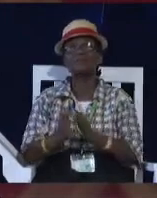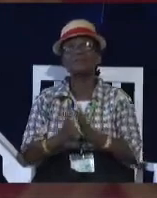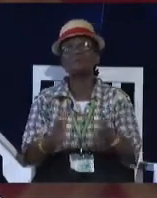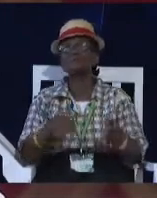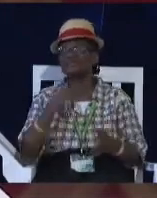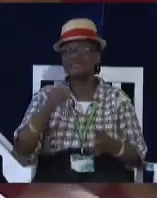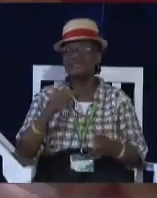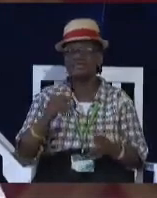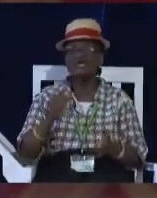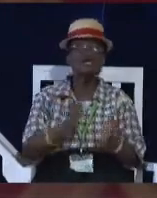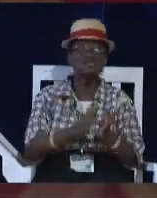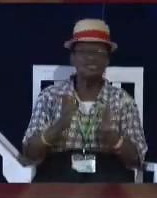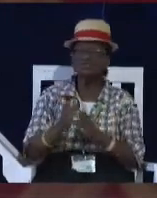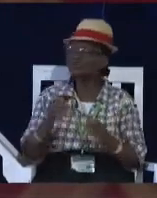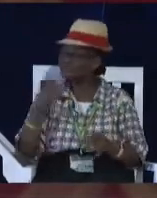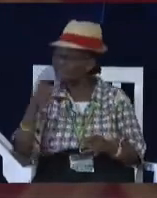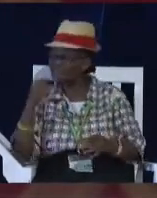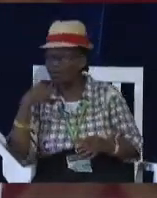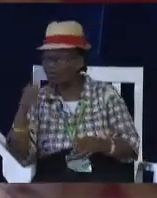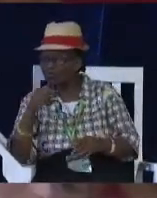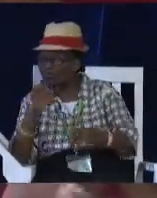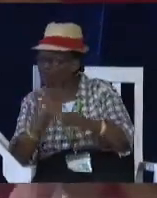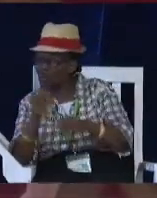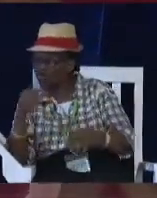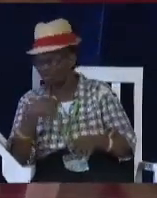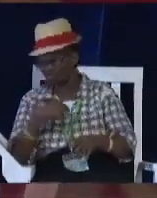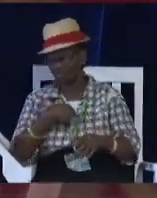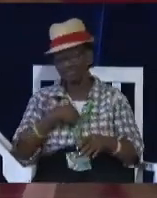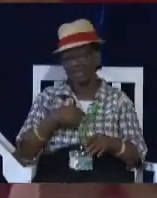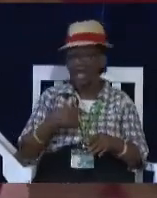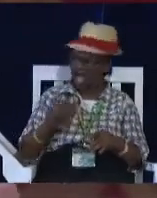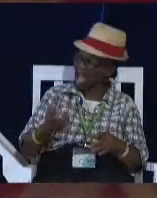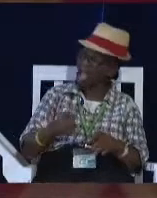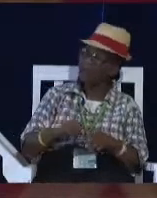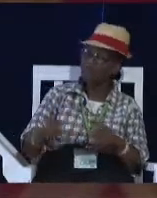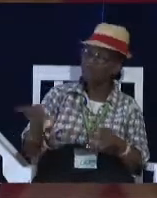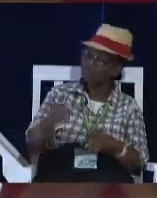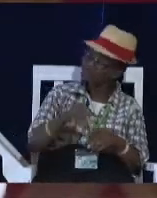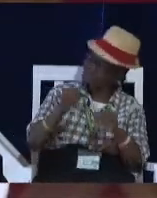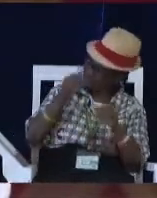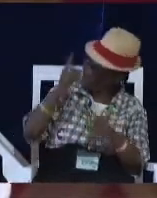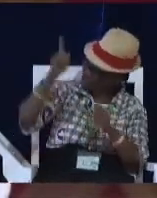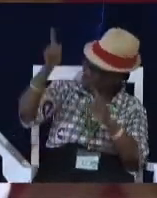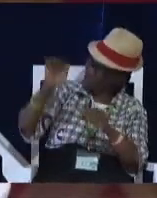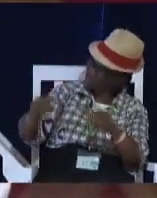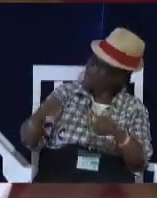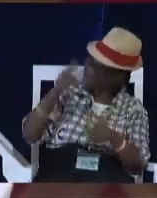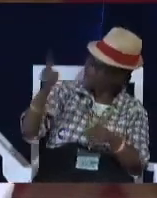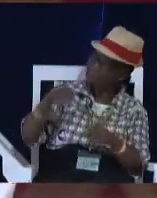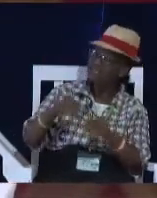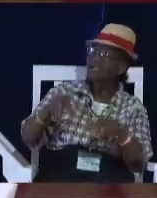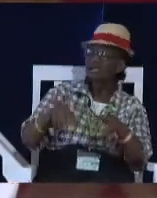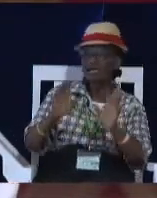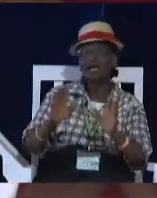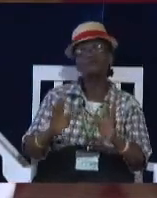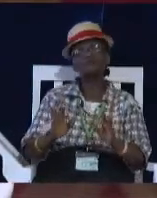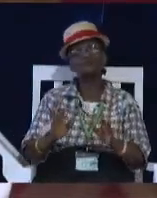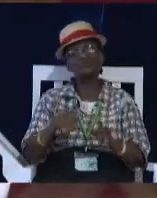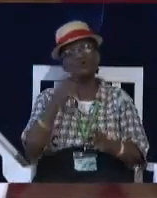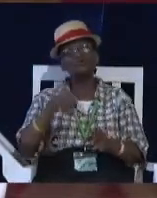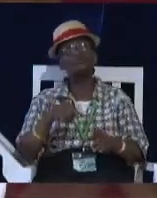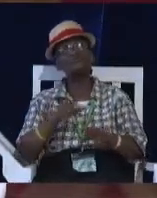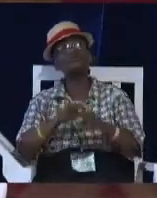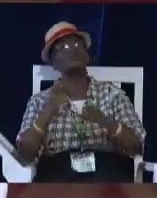And the people said, you can see the crowd struggling you. She said, no. Somebody touched me